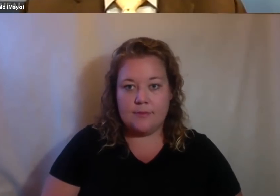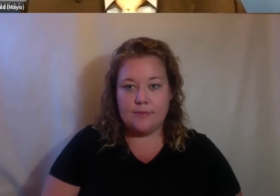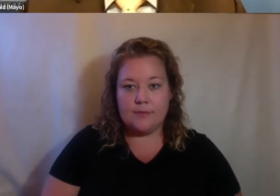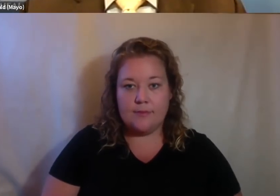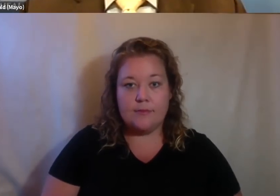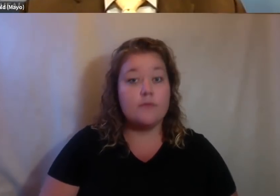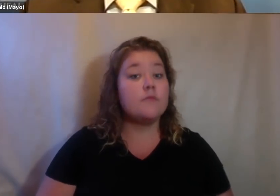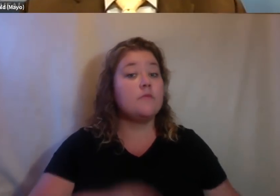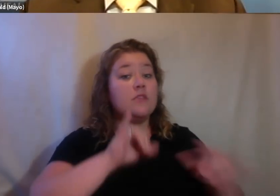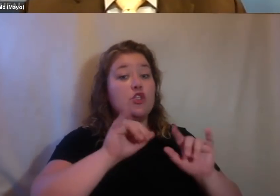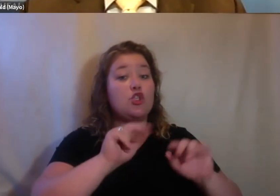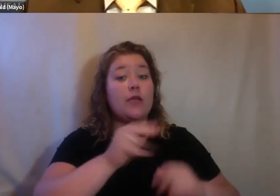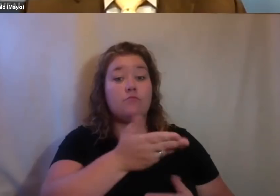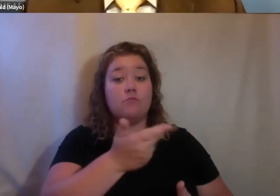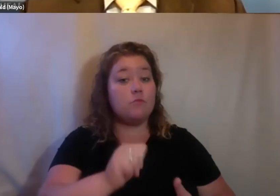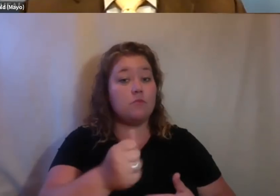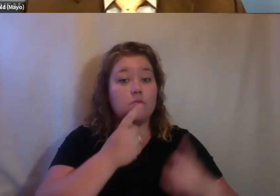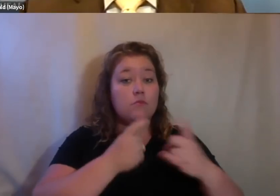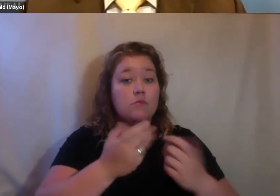Any additional media questions today?